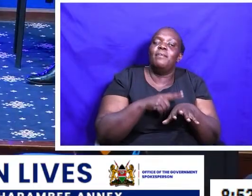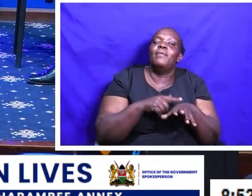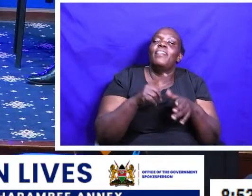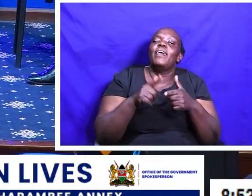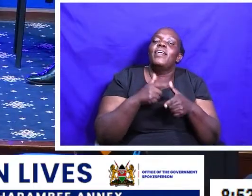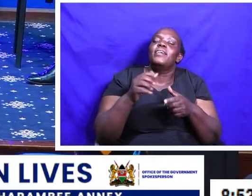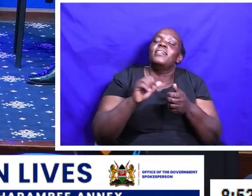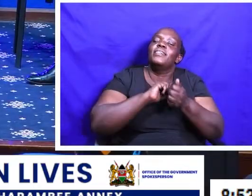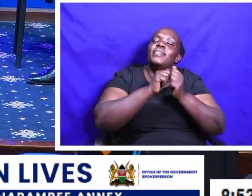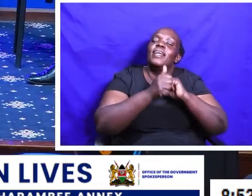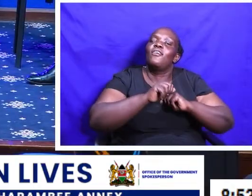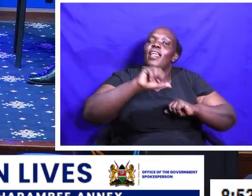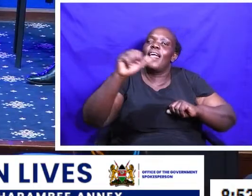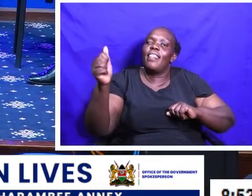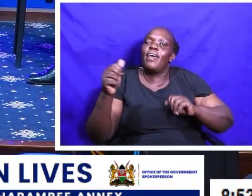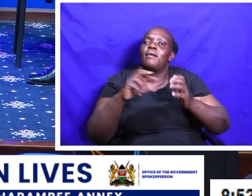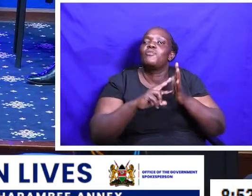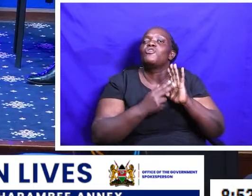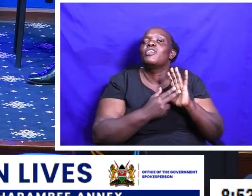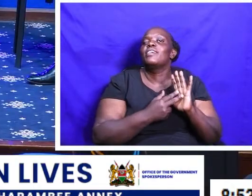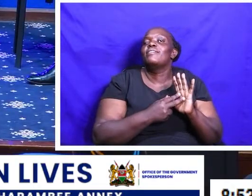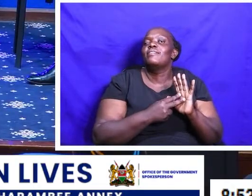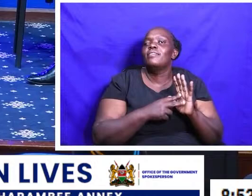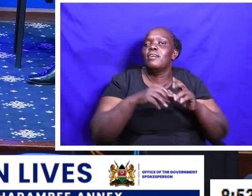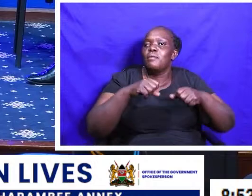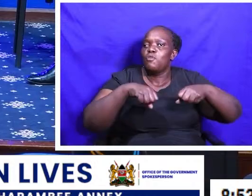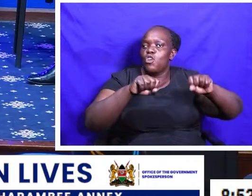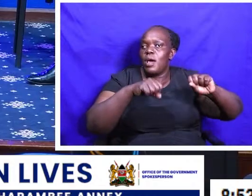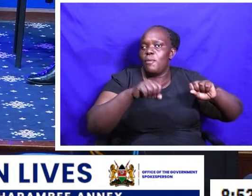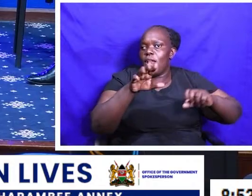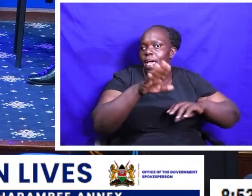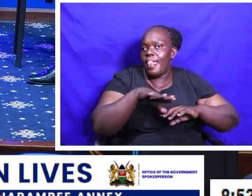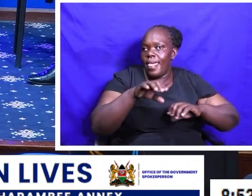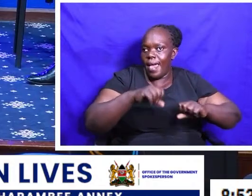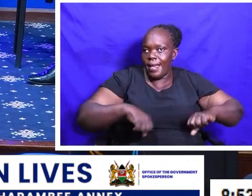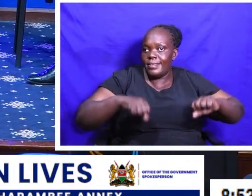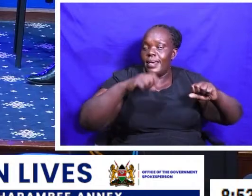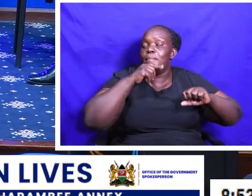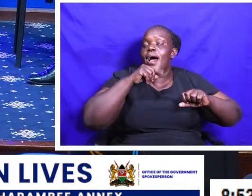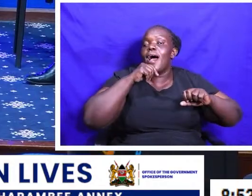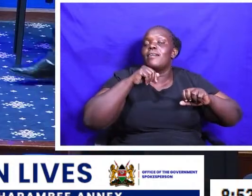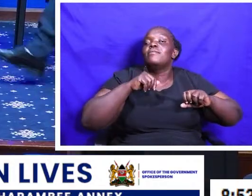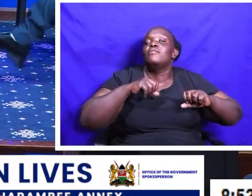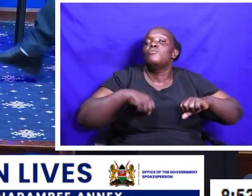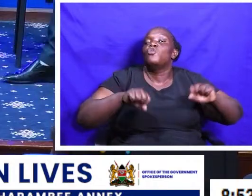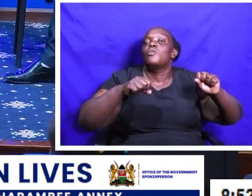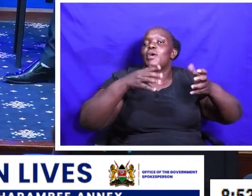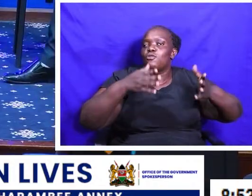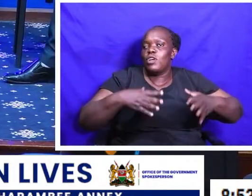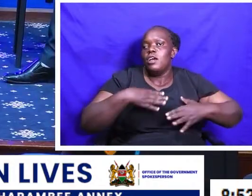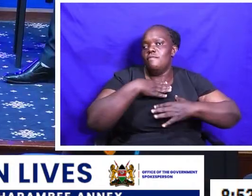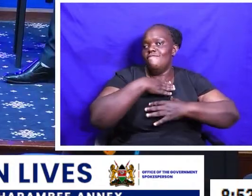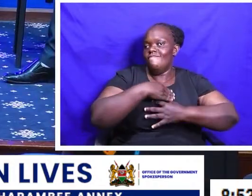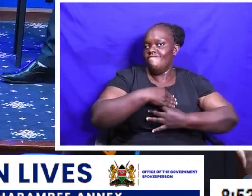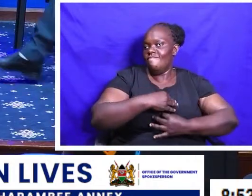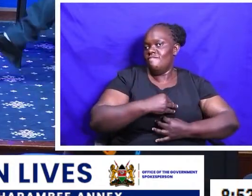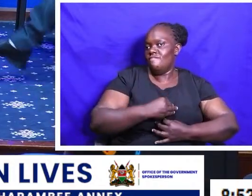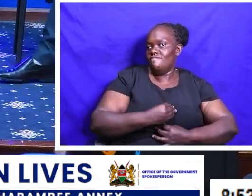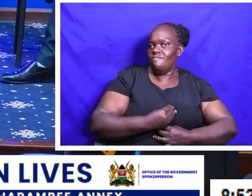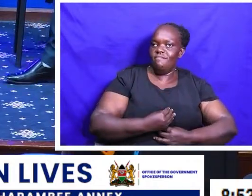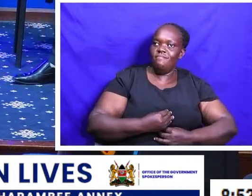of time. And then we turn to another project. Boda Boda. Tunaona chairman wa Boda Boda hata leo anavaa suti